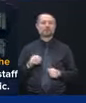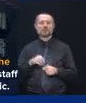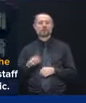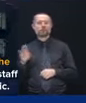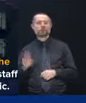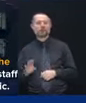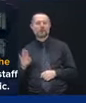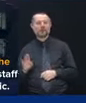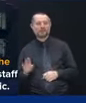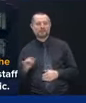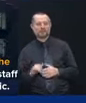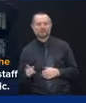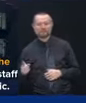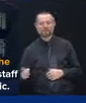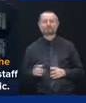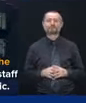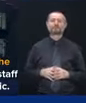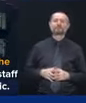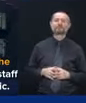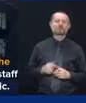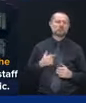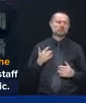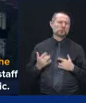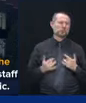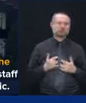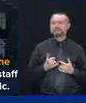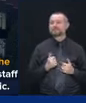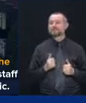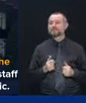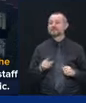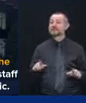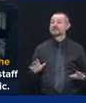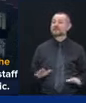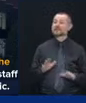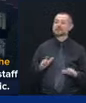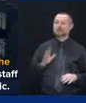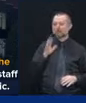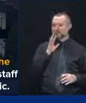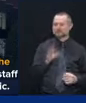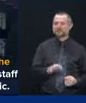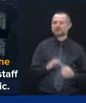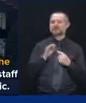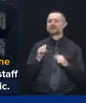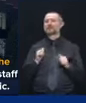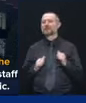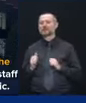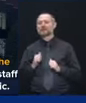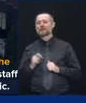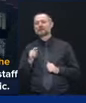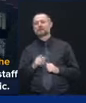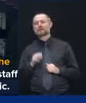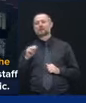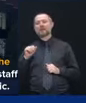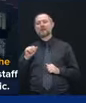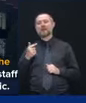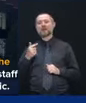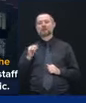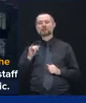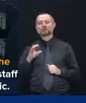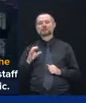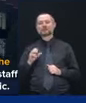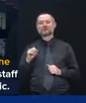exciting. Sunday, Garth Fagan's company will have a special performance at the Magic Spell Studios at